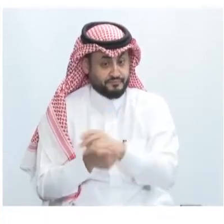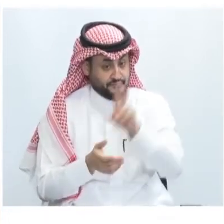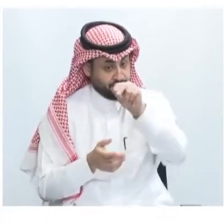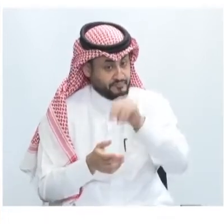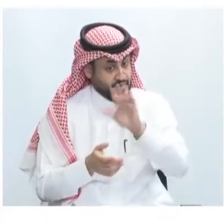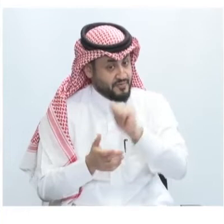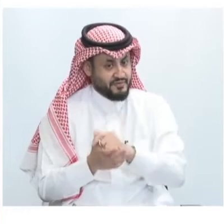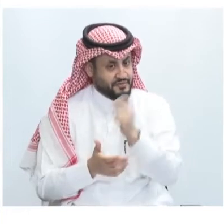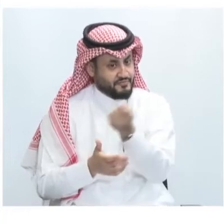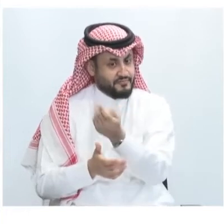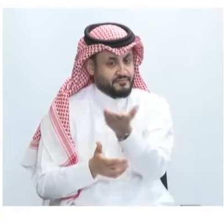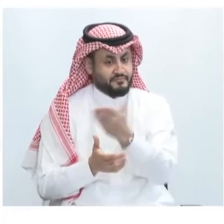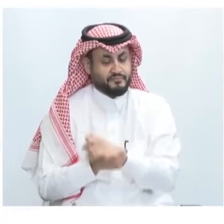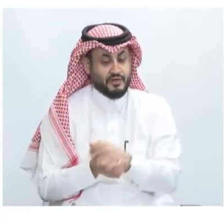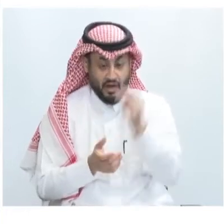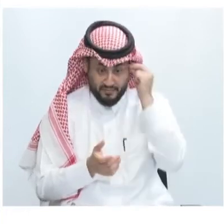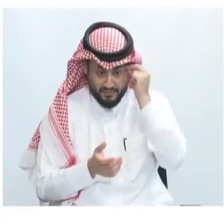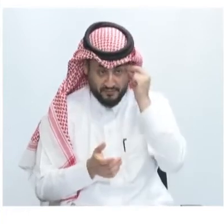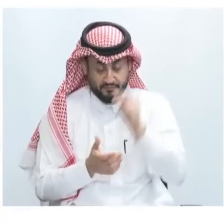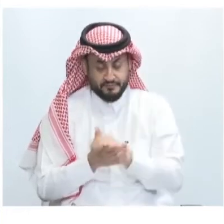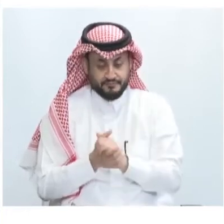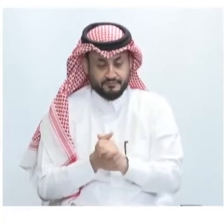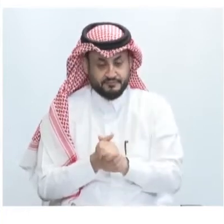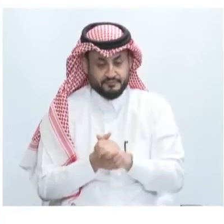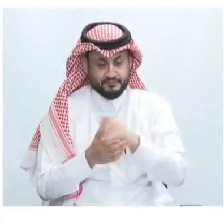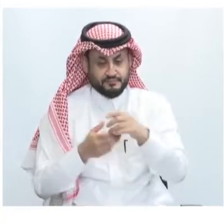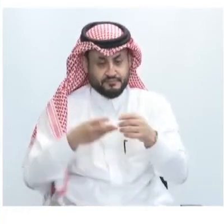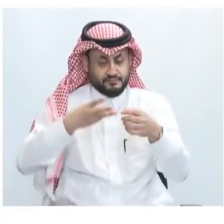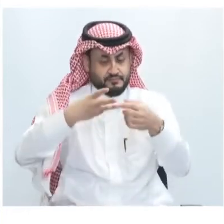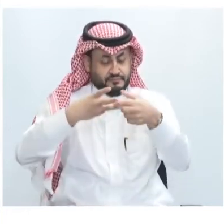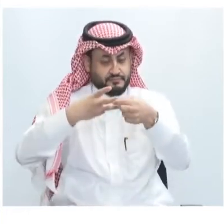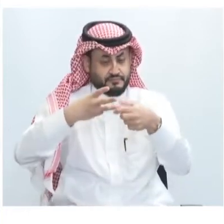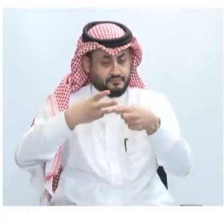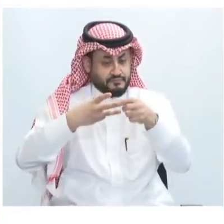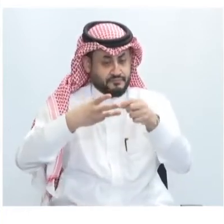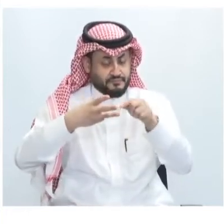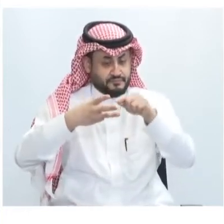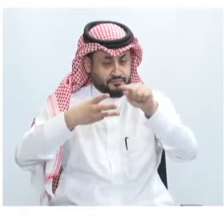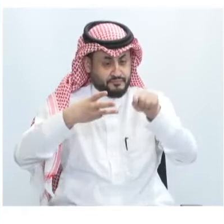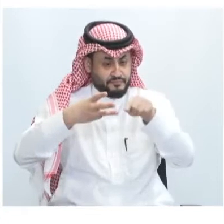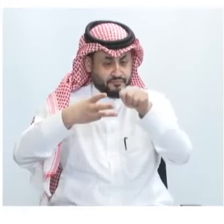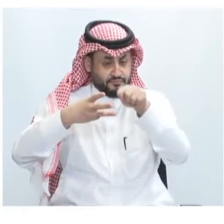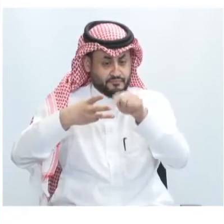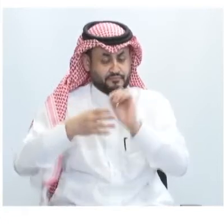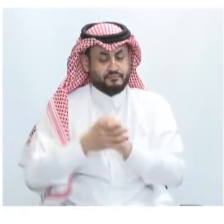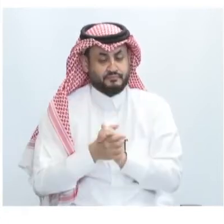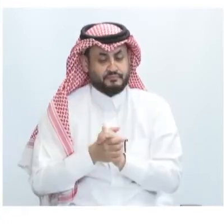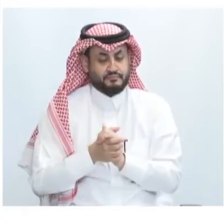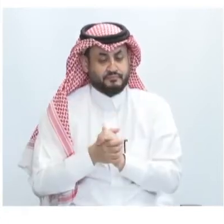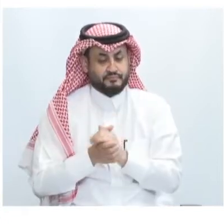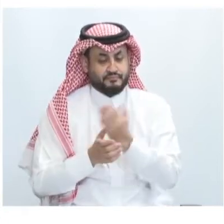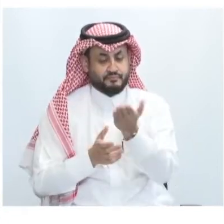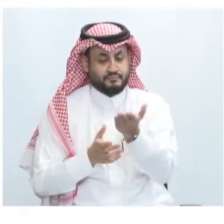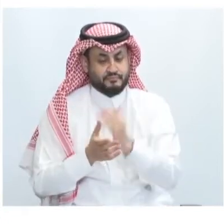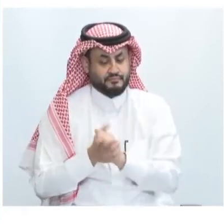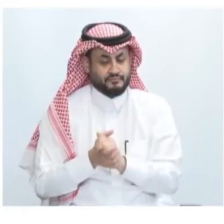here. So, between number 2 and 3, start like this and go down like